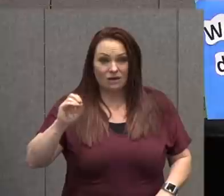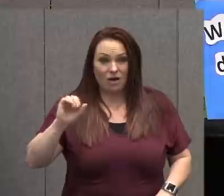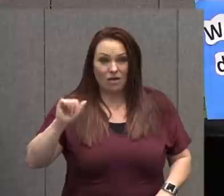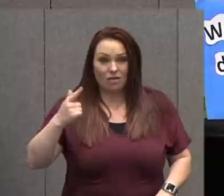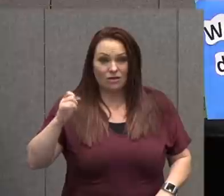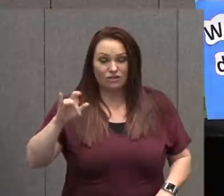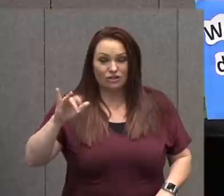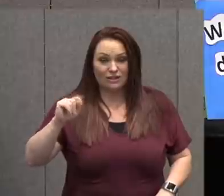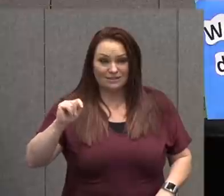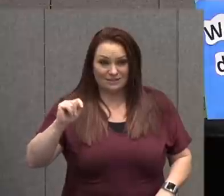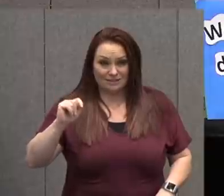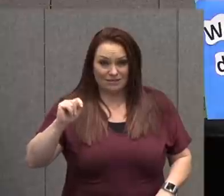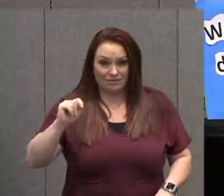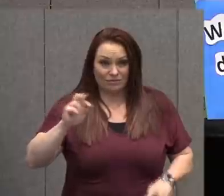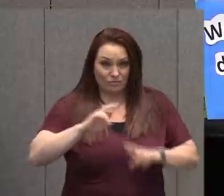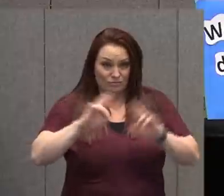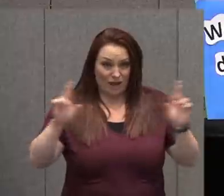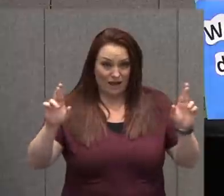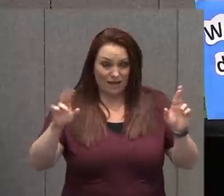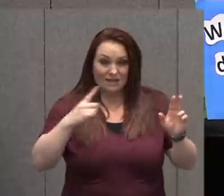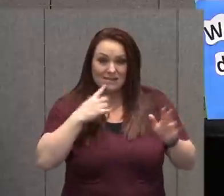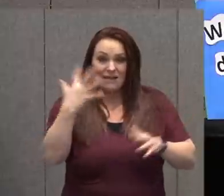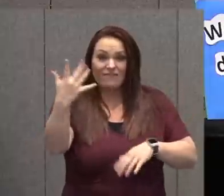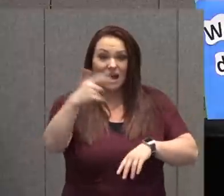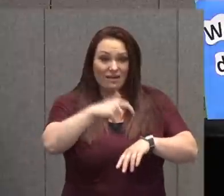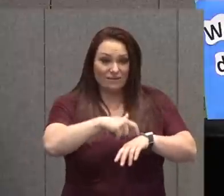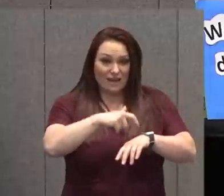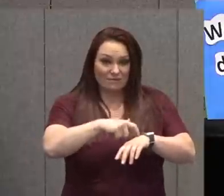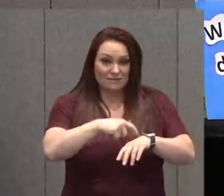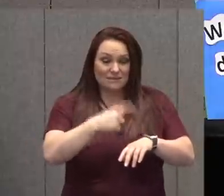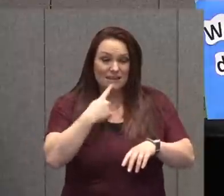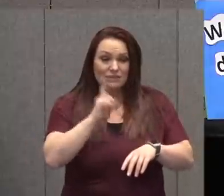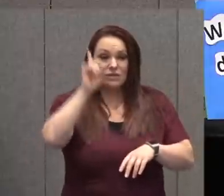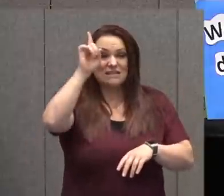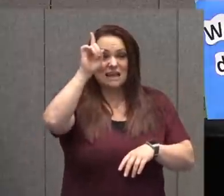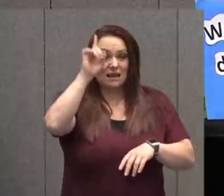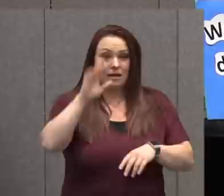paleontologist. All right, we're going to say it 5 times. Say it to the ceiling.